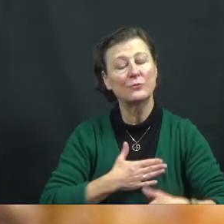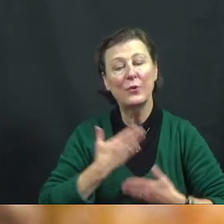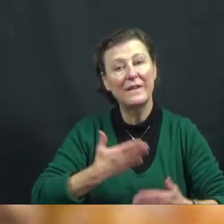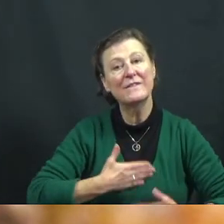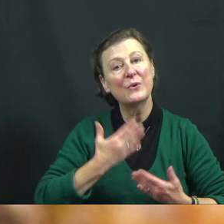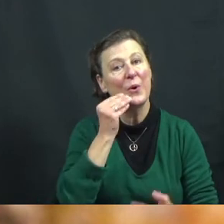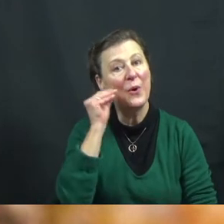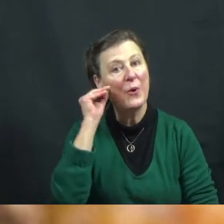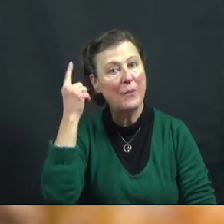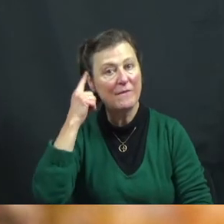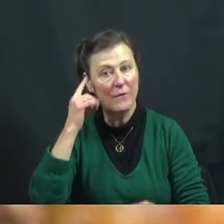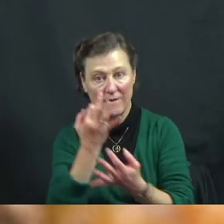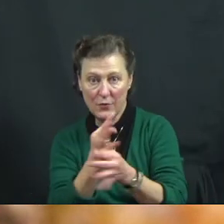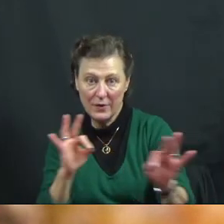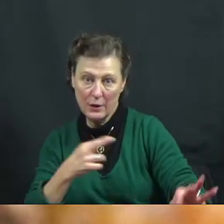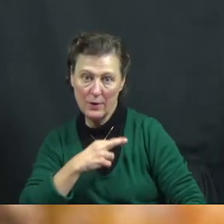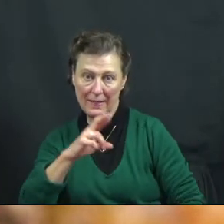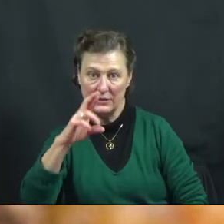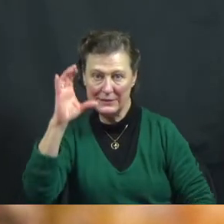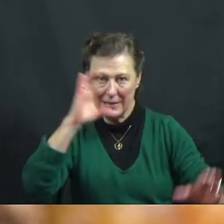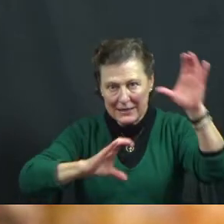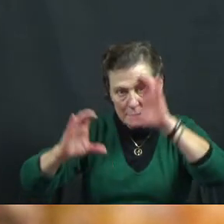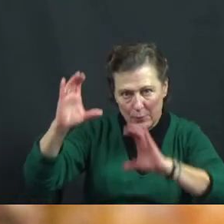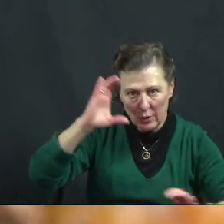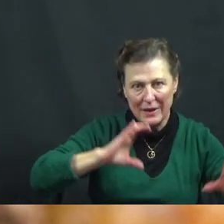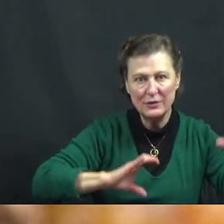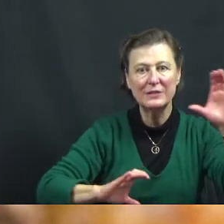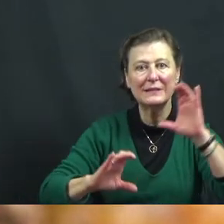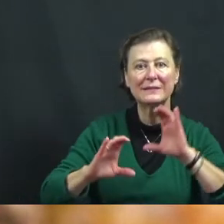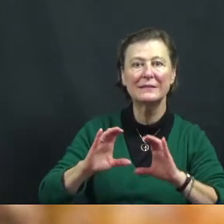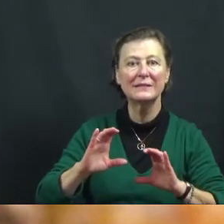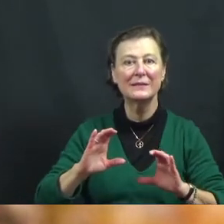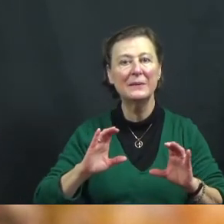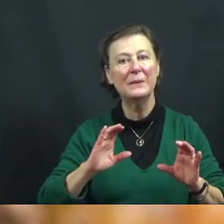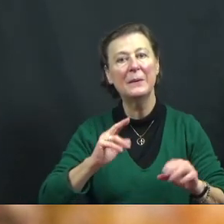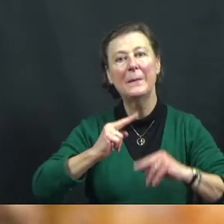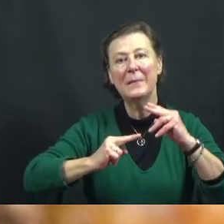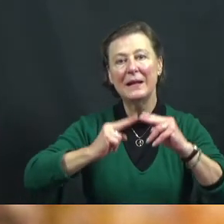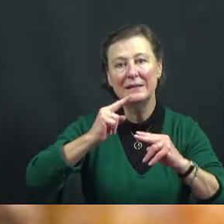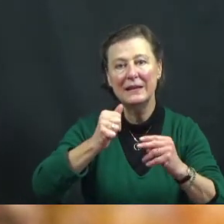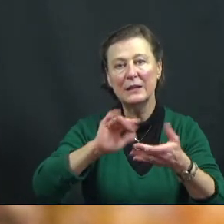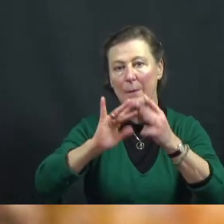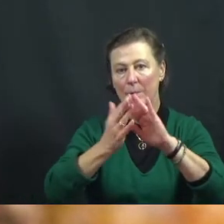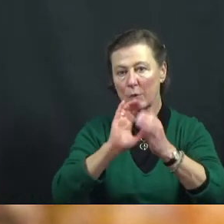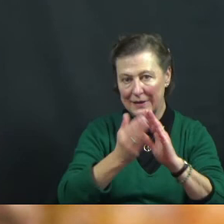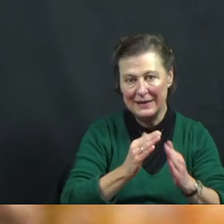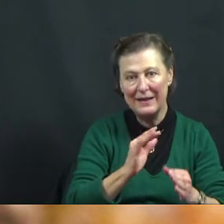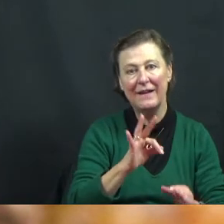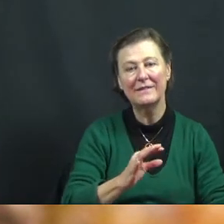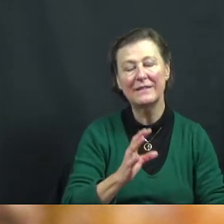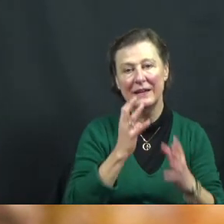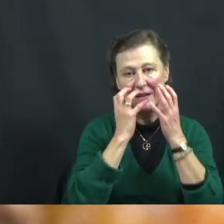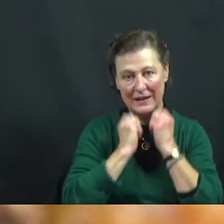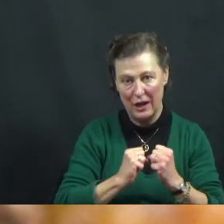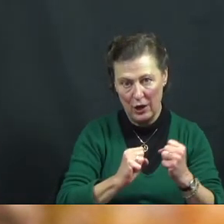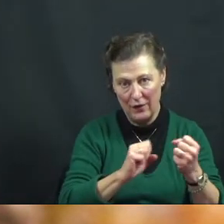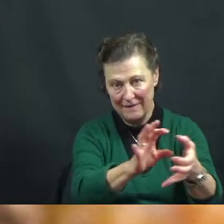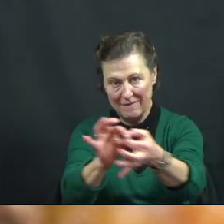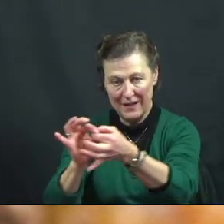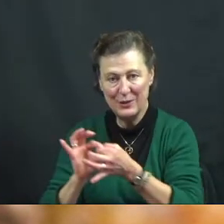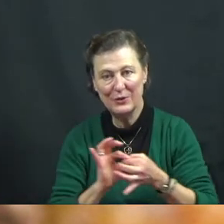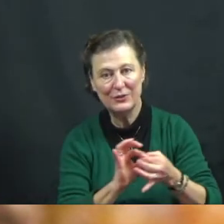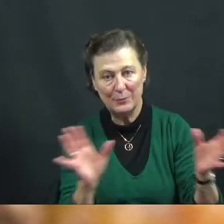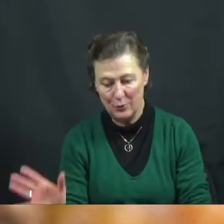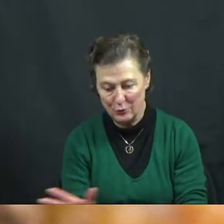joyful home for free religious exploration, build a community of caring